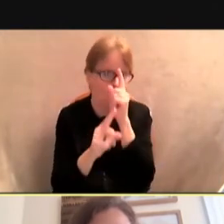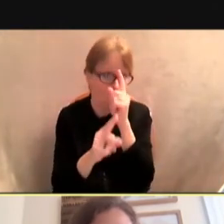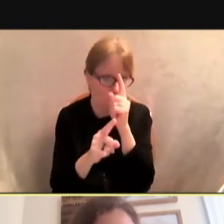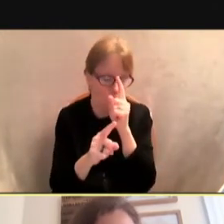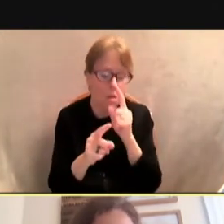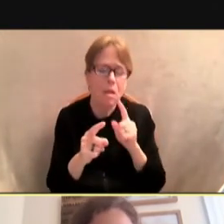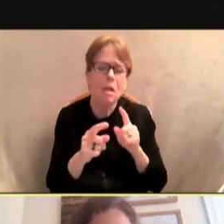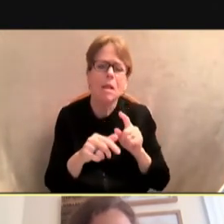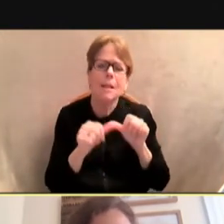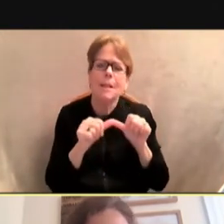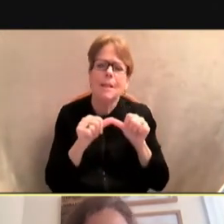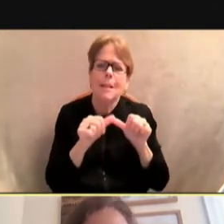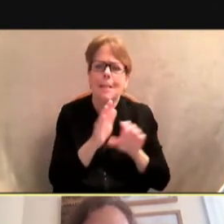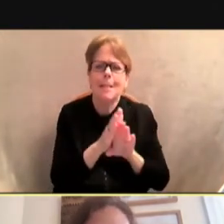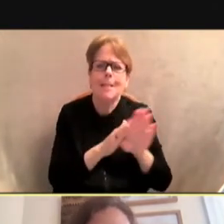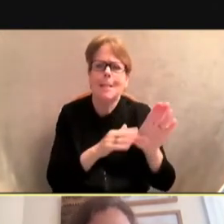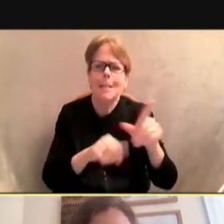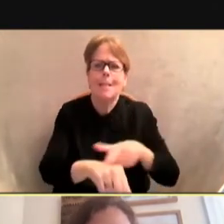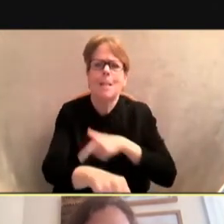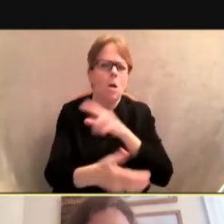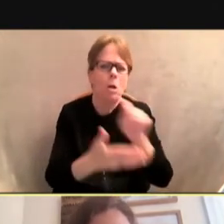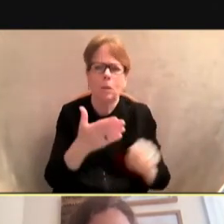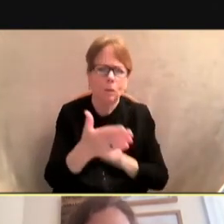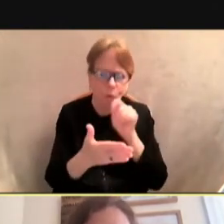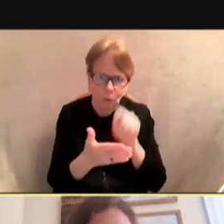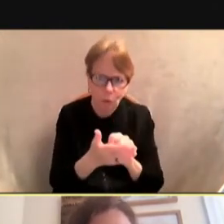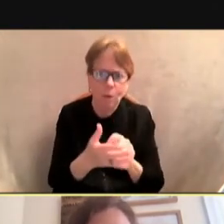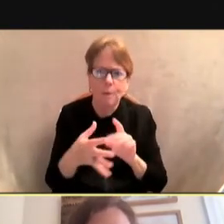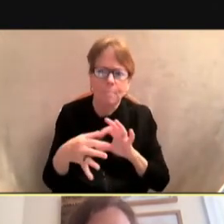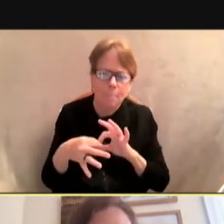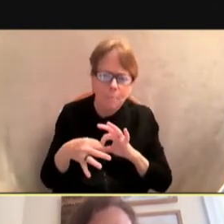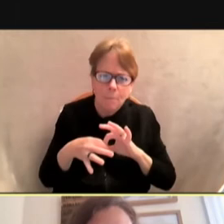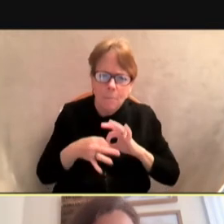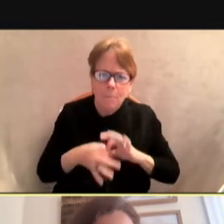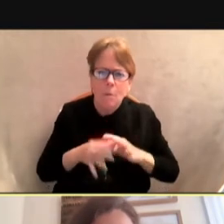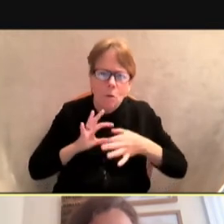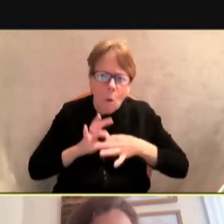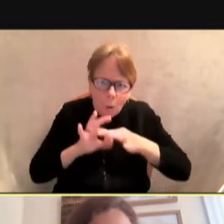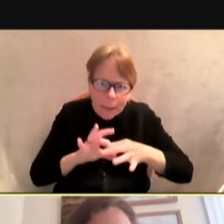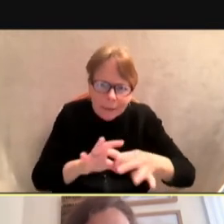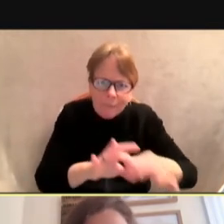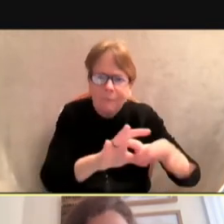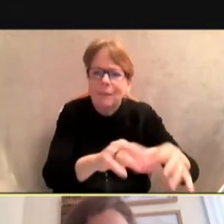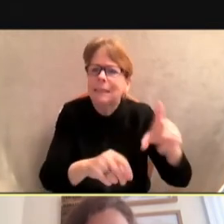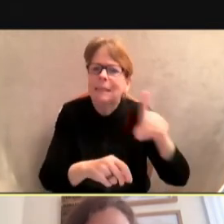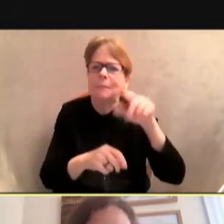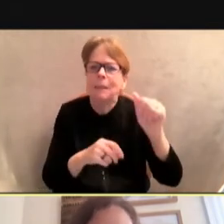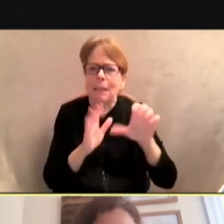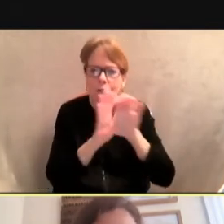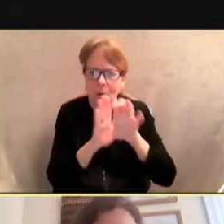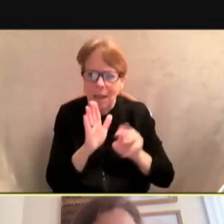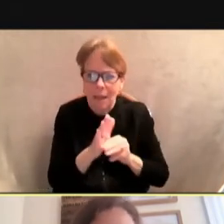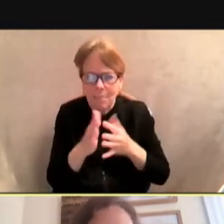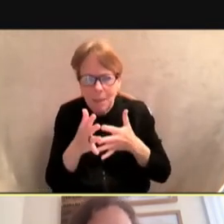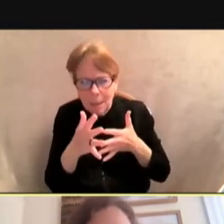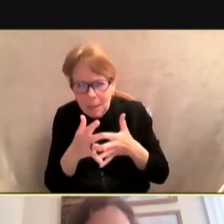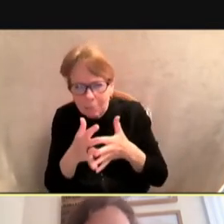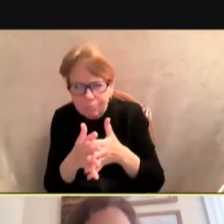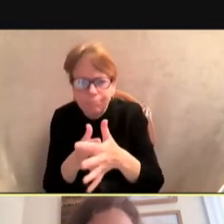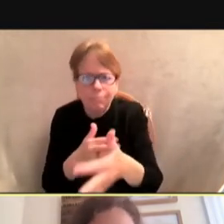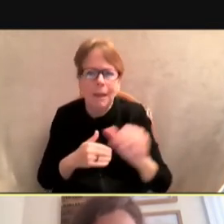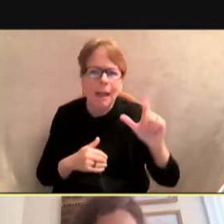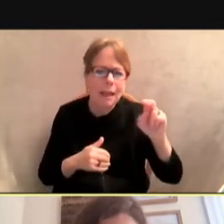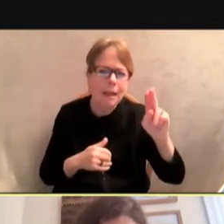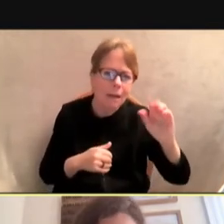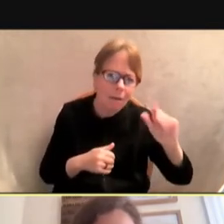develop a sustainable, longitudinal, and cohesive disability curriculum, and to have this curriculum integrated across preclinical and